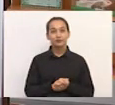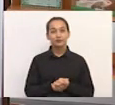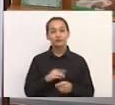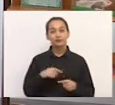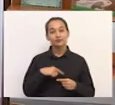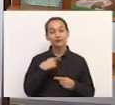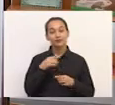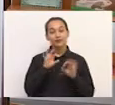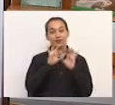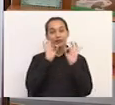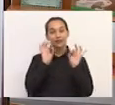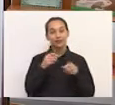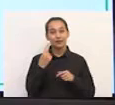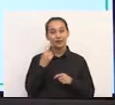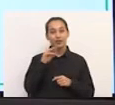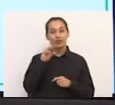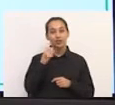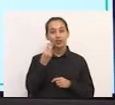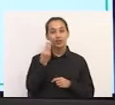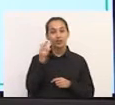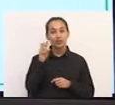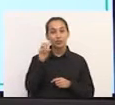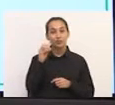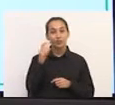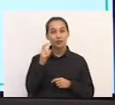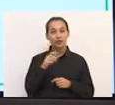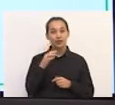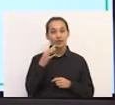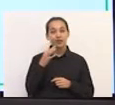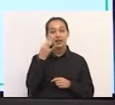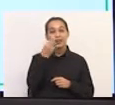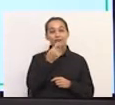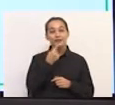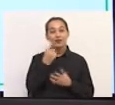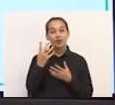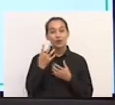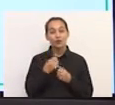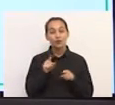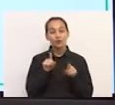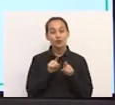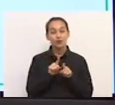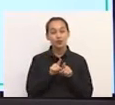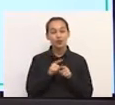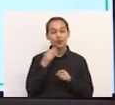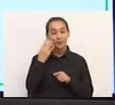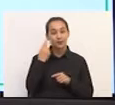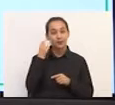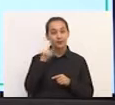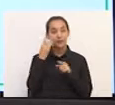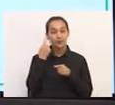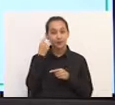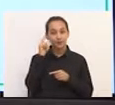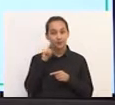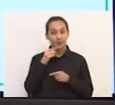Keyingi badiiy san'atlarimizdan biri tashbih. Bu ham arabcha so'zdan olingan bo'lib, o'xshatish degan ma'noni bildirar